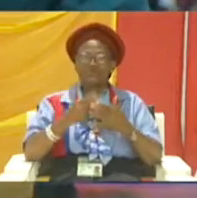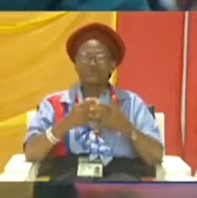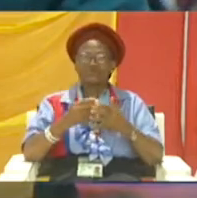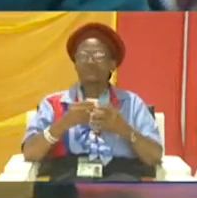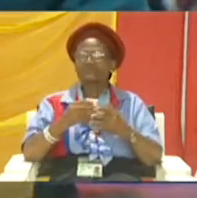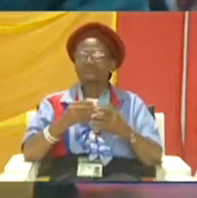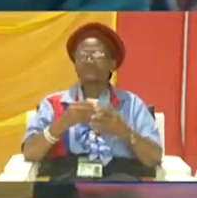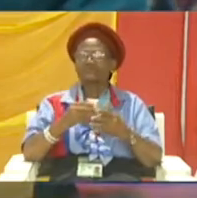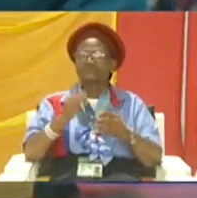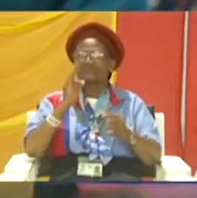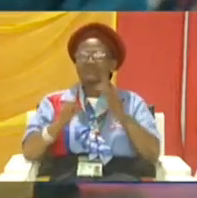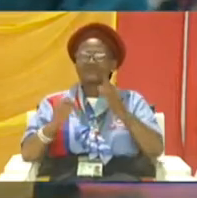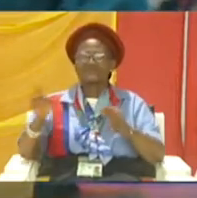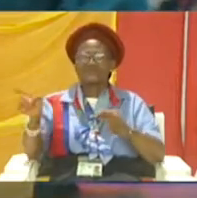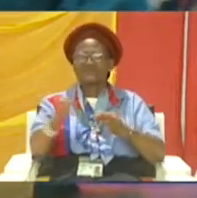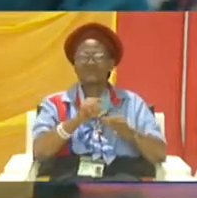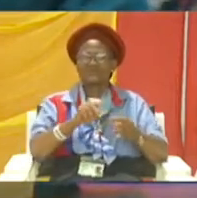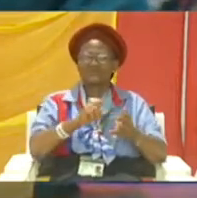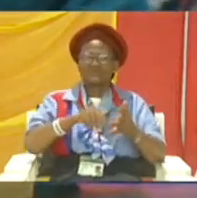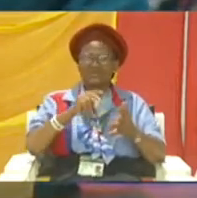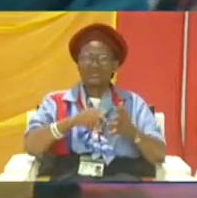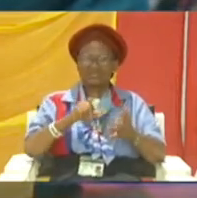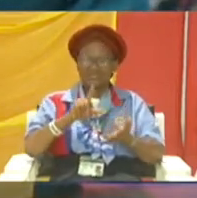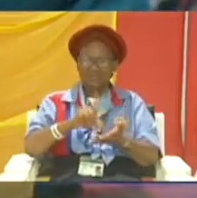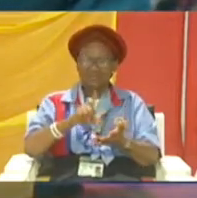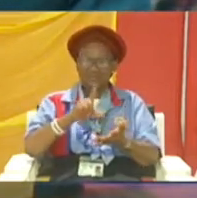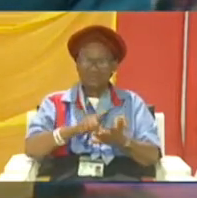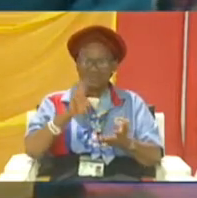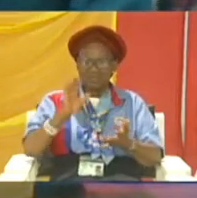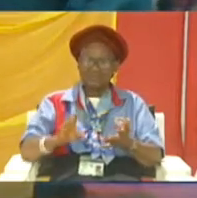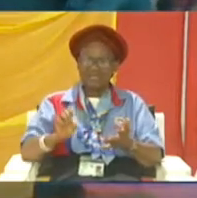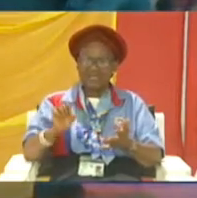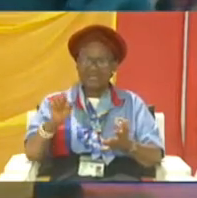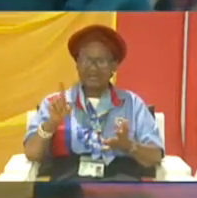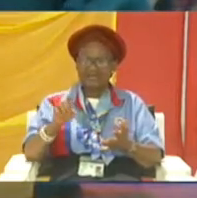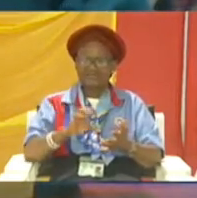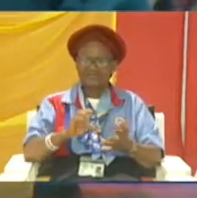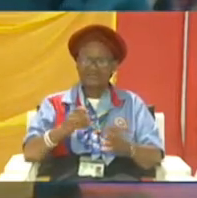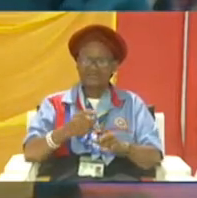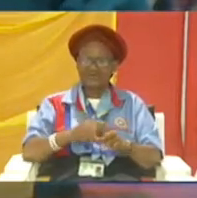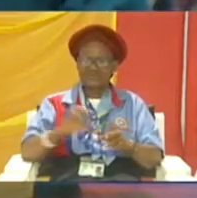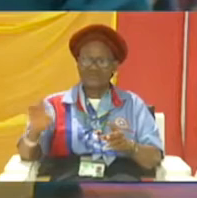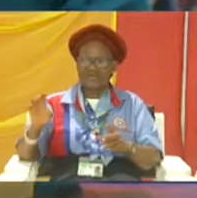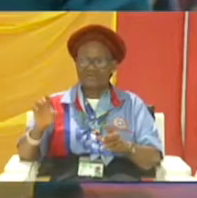read Luke chapter 11, ti e ba wa ka iwe Luke ori kokanla, from verse 11,